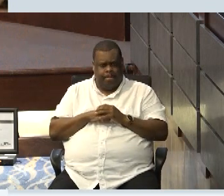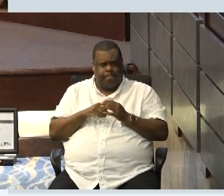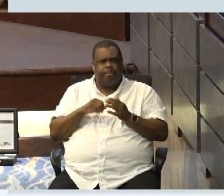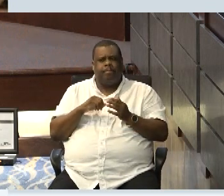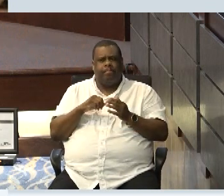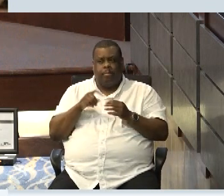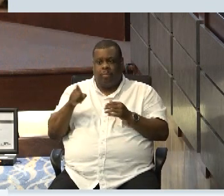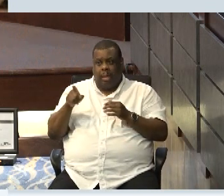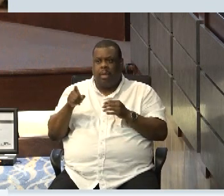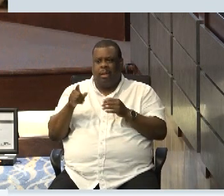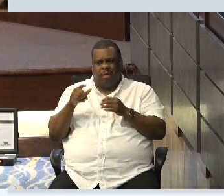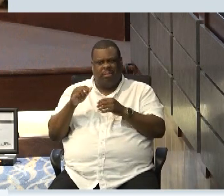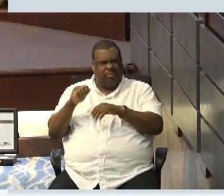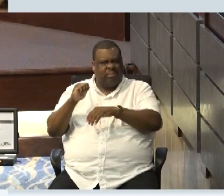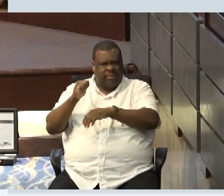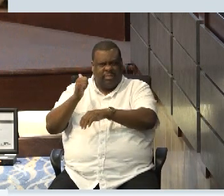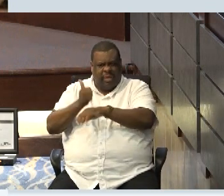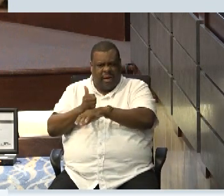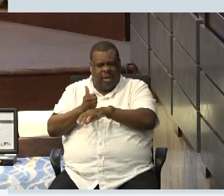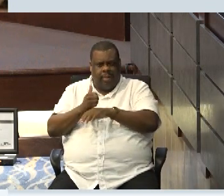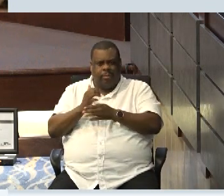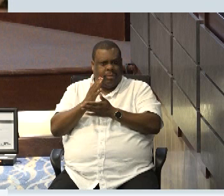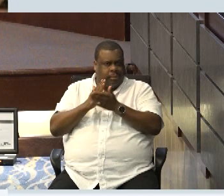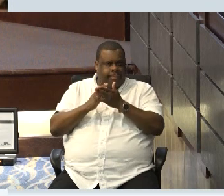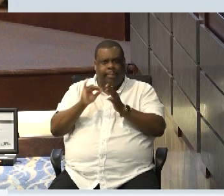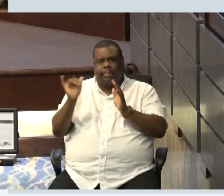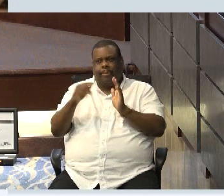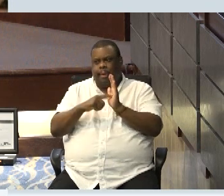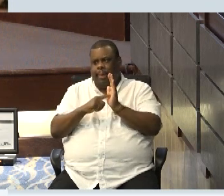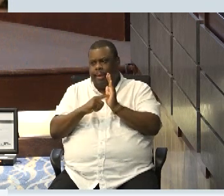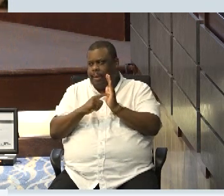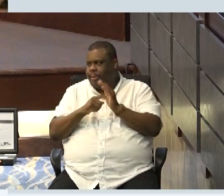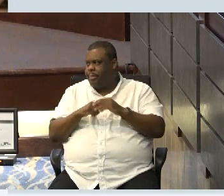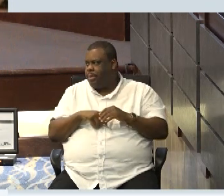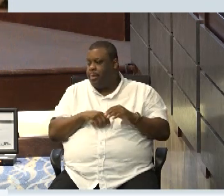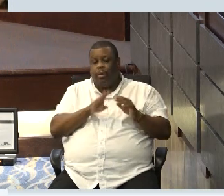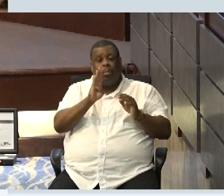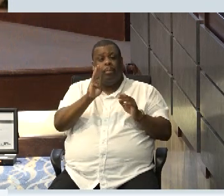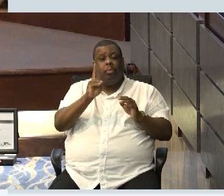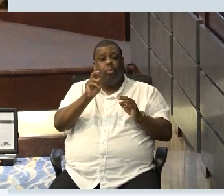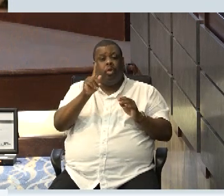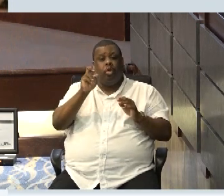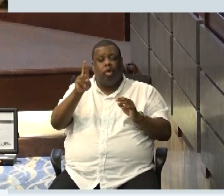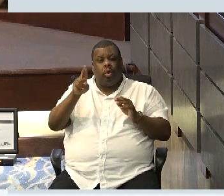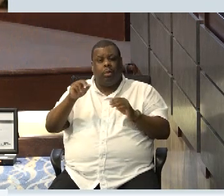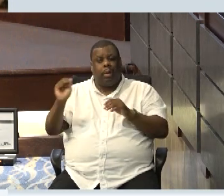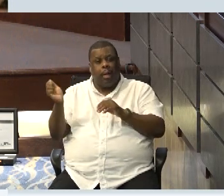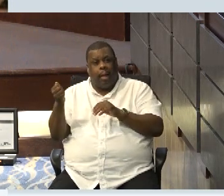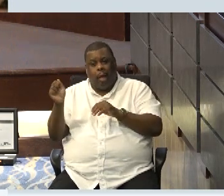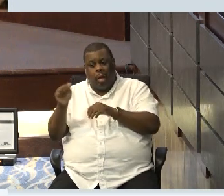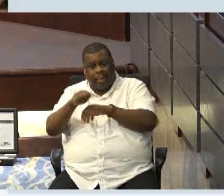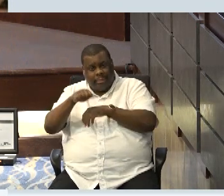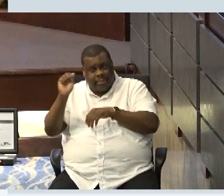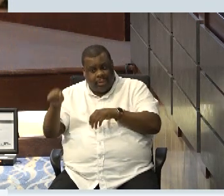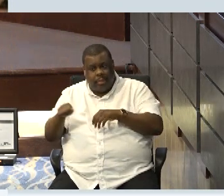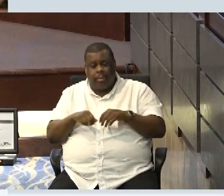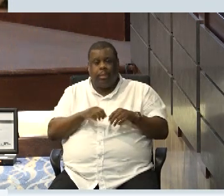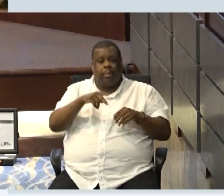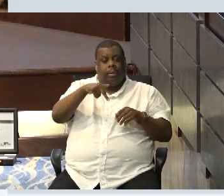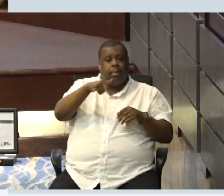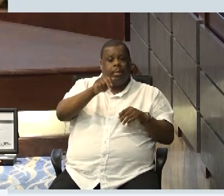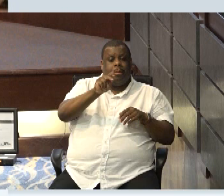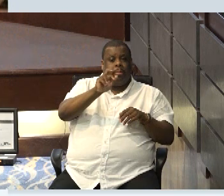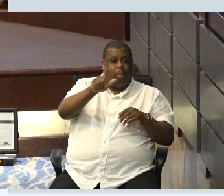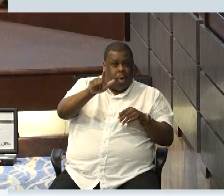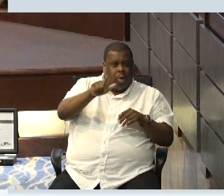been orchestrated similarly that we're familiar with, such as the Mueller in Austin, the Pearl in San Antonio, the